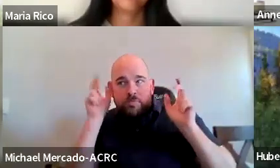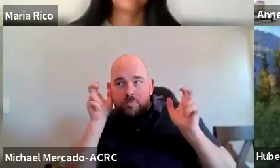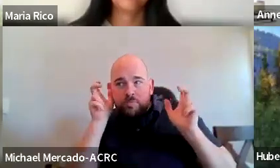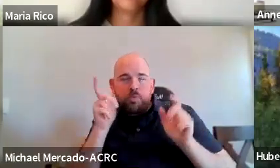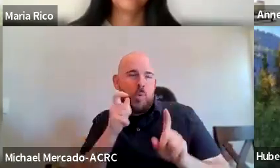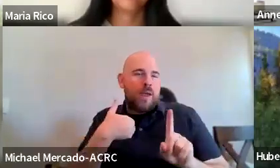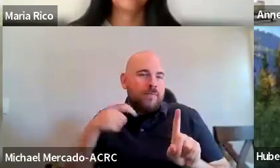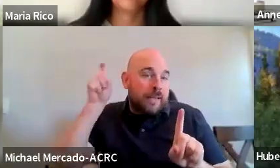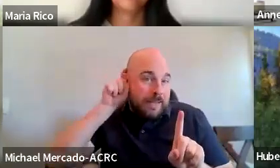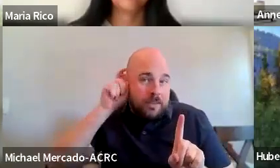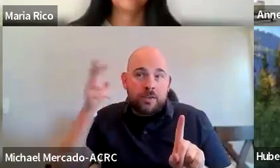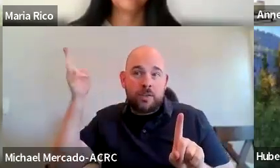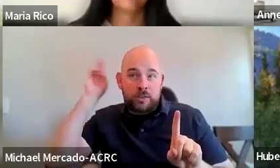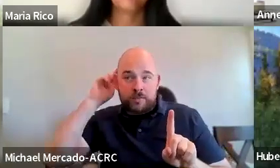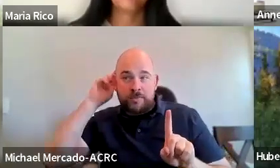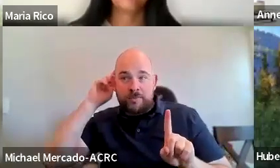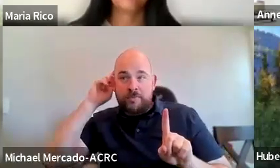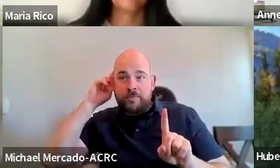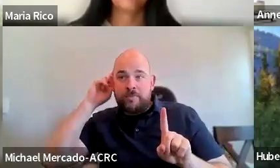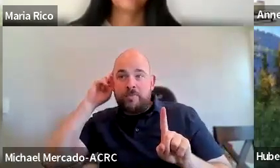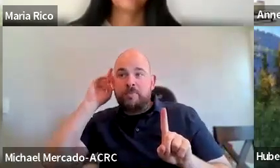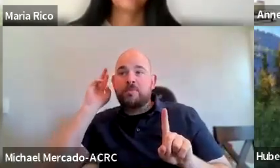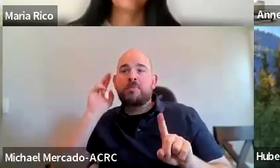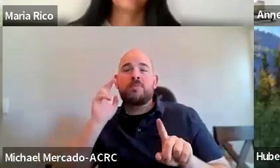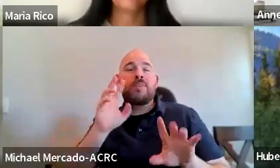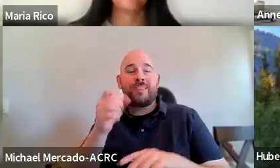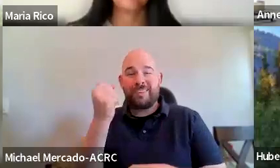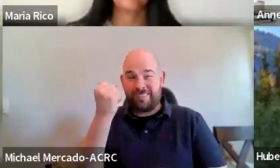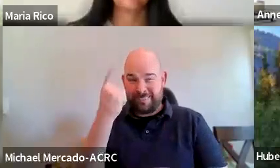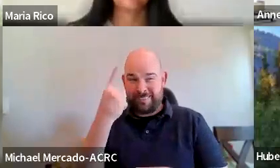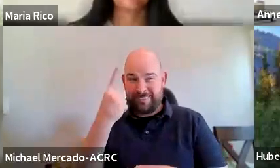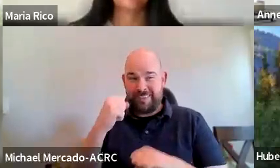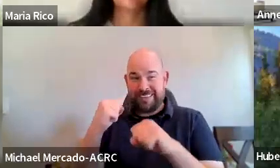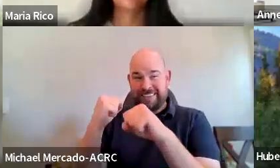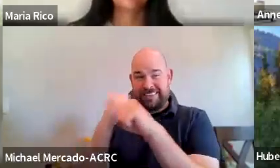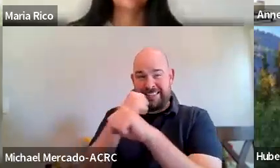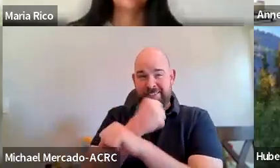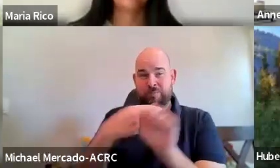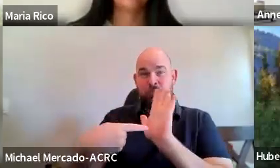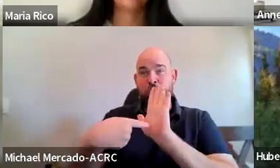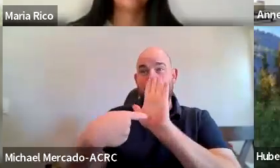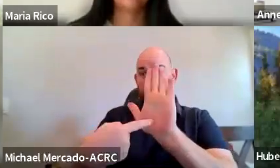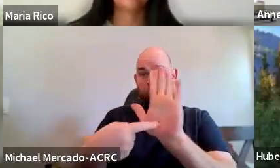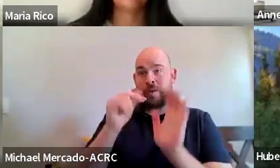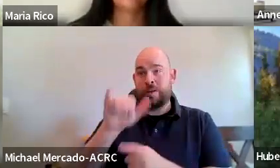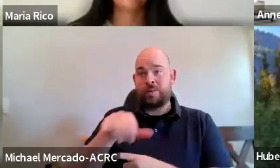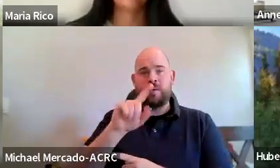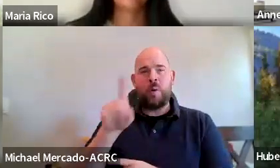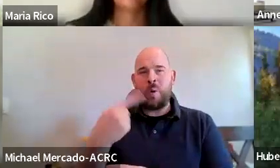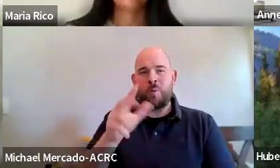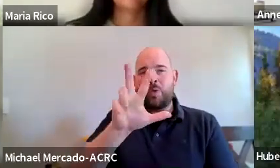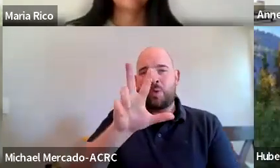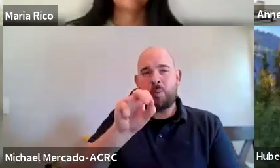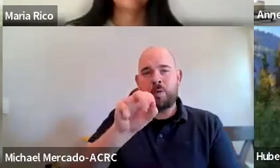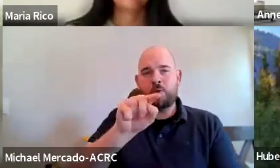language, receptive skills, and lip reading, especially for children who have a hearing aid or cochlear implant.